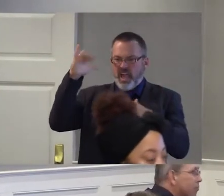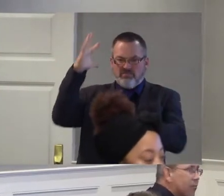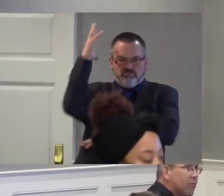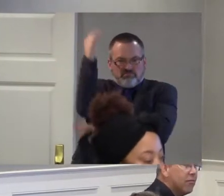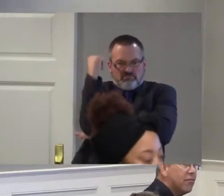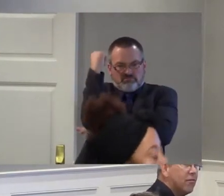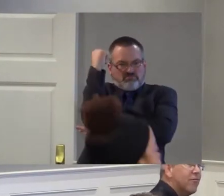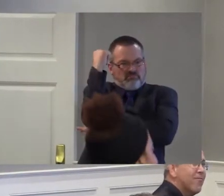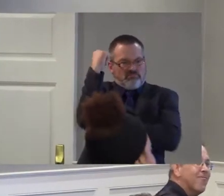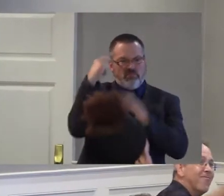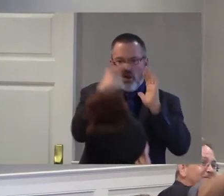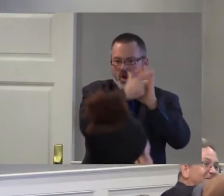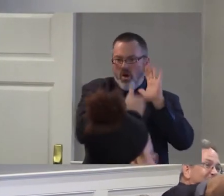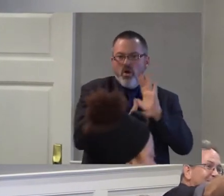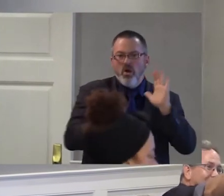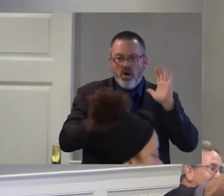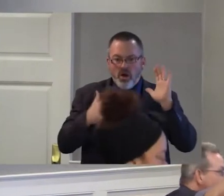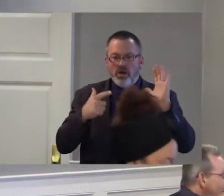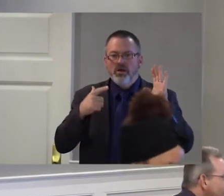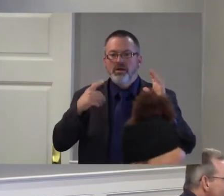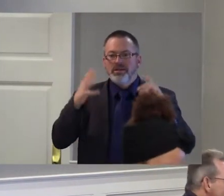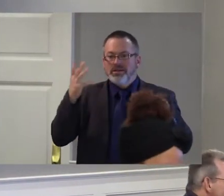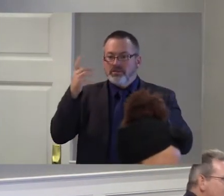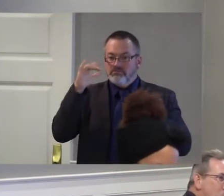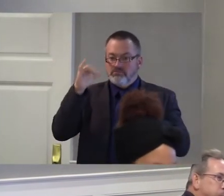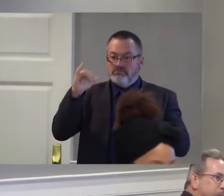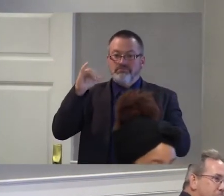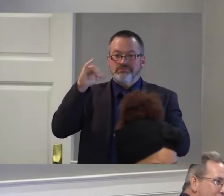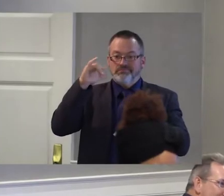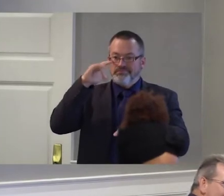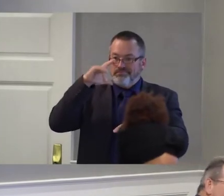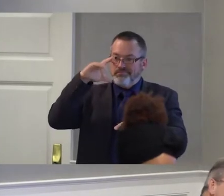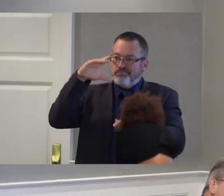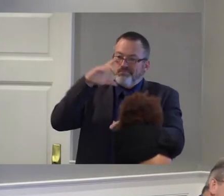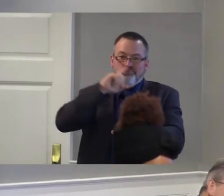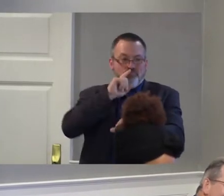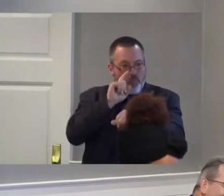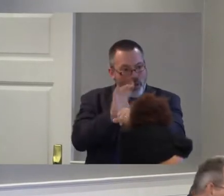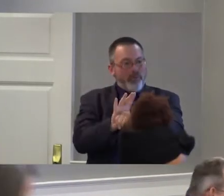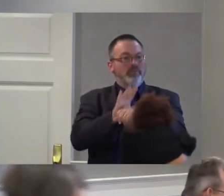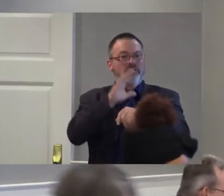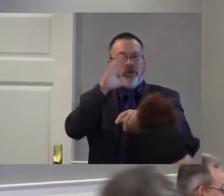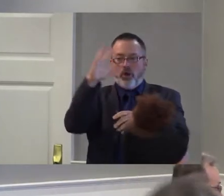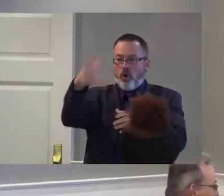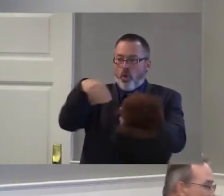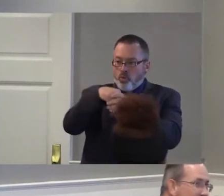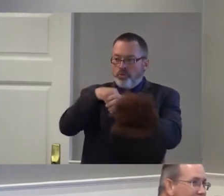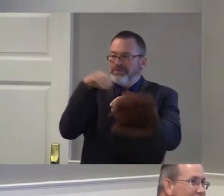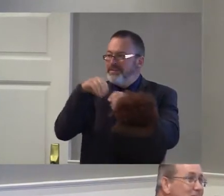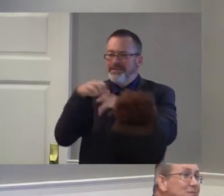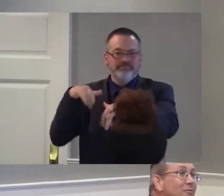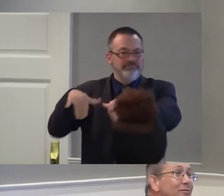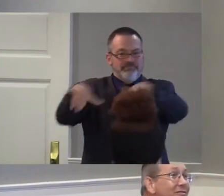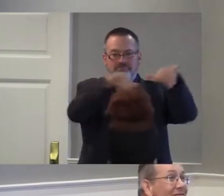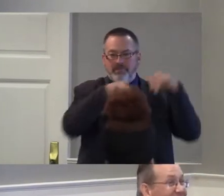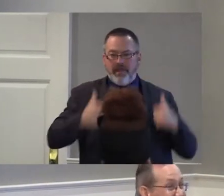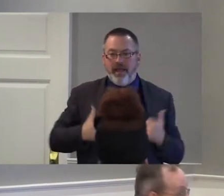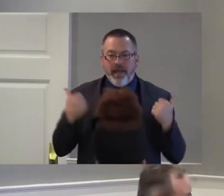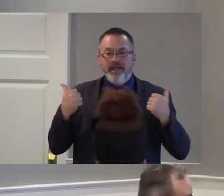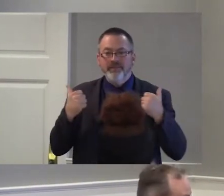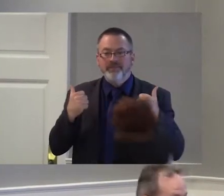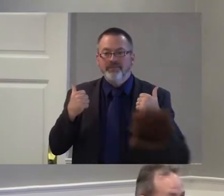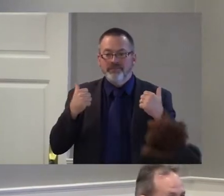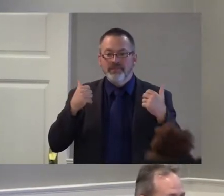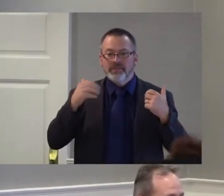inclusion, access to life, and opportunity. I am humbled as I look into the audience and